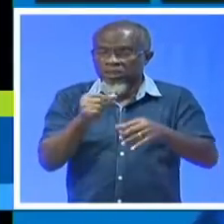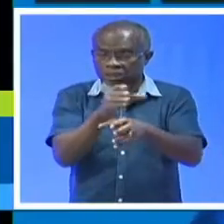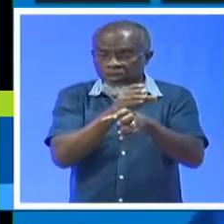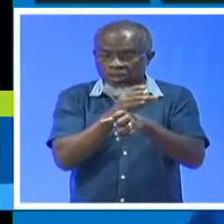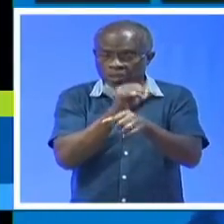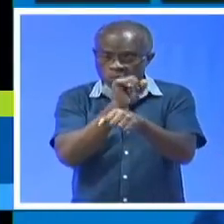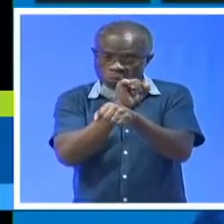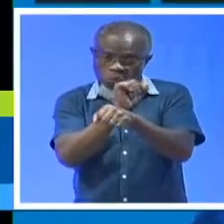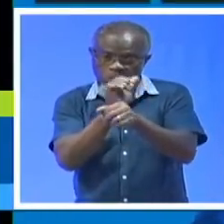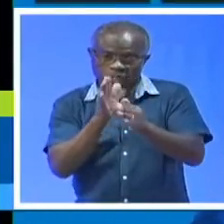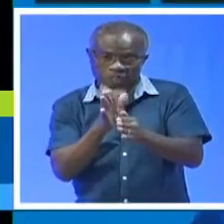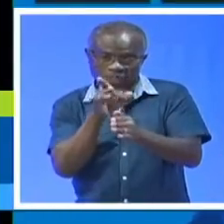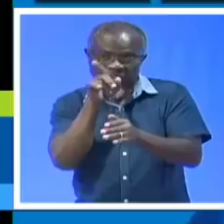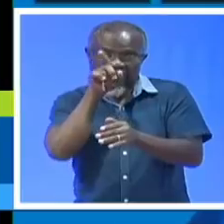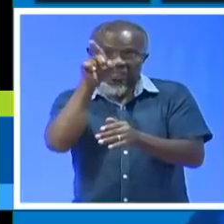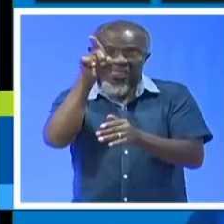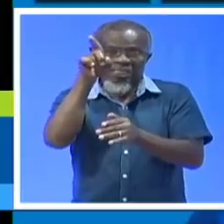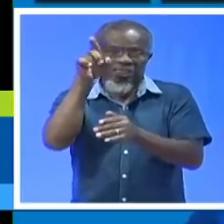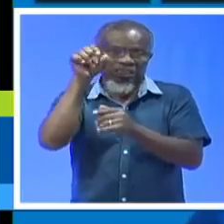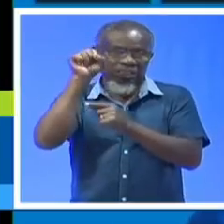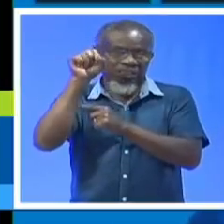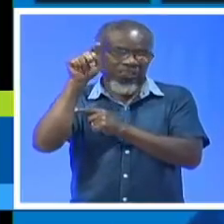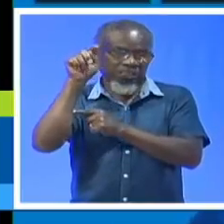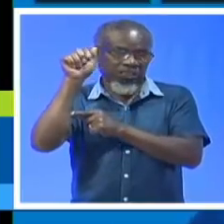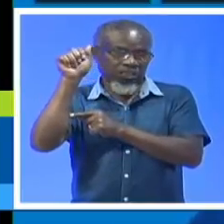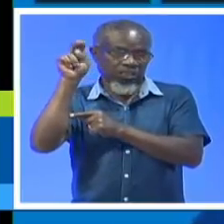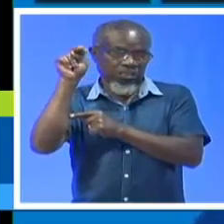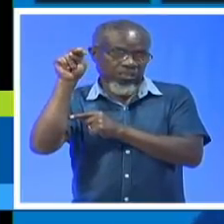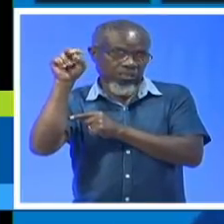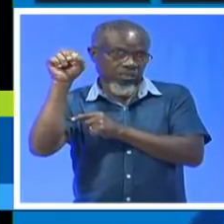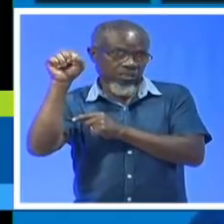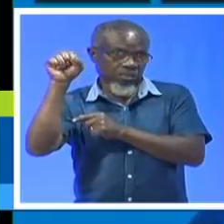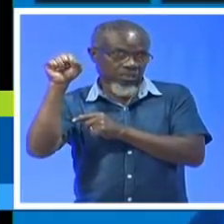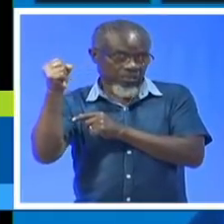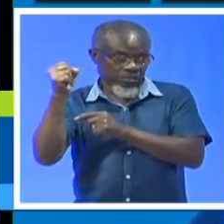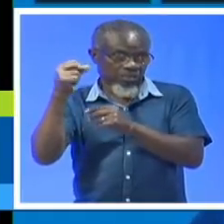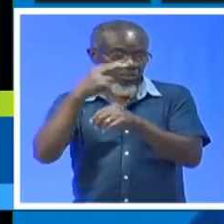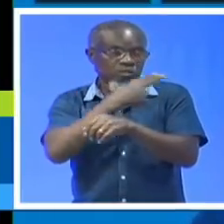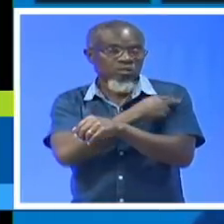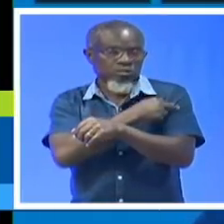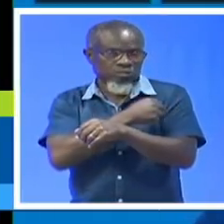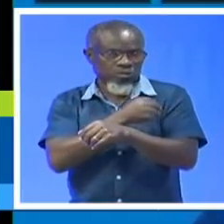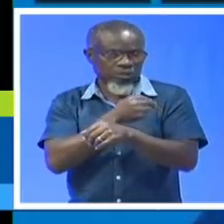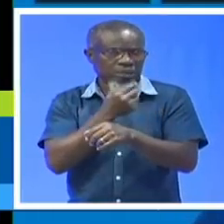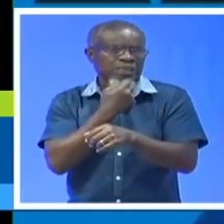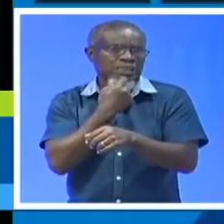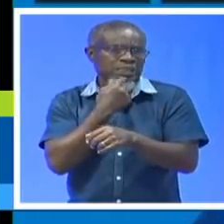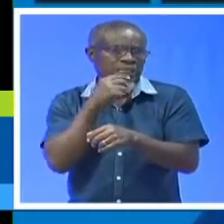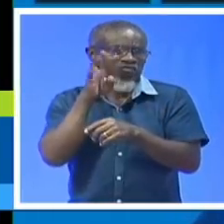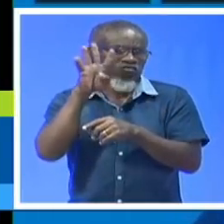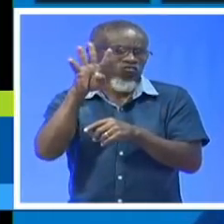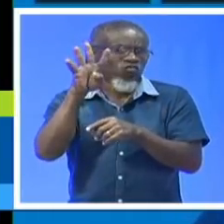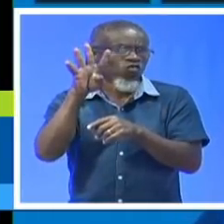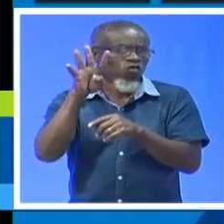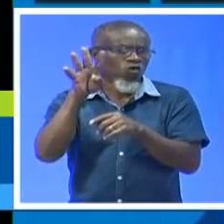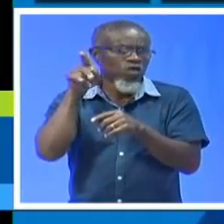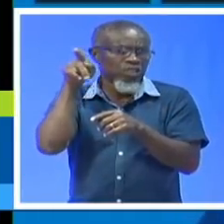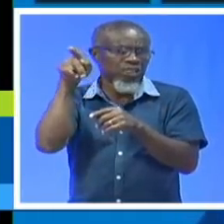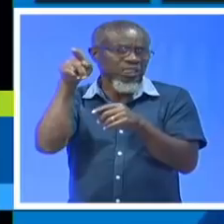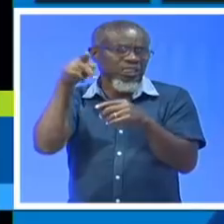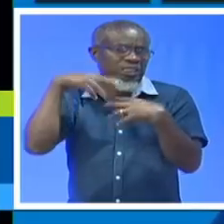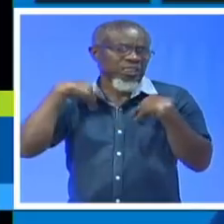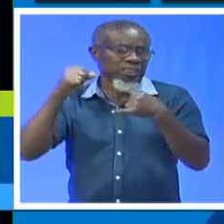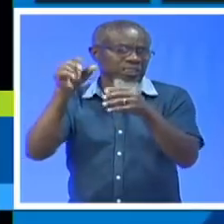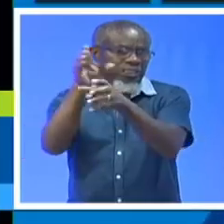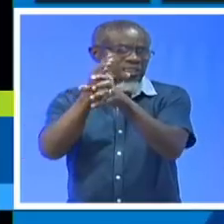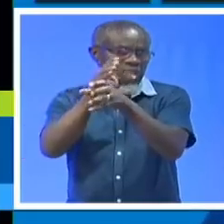at the St. Anne Hospital. They are citing that at least 4 of the healthcare workers passed